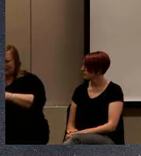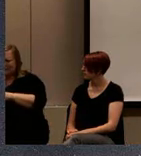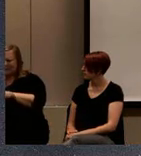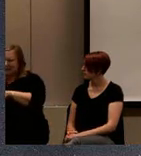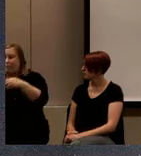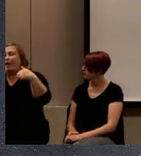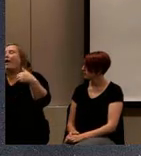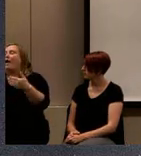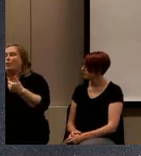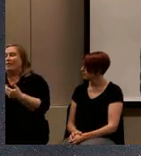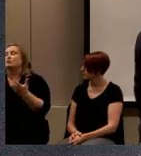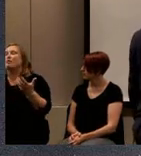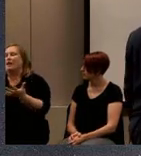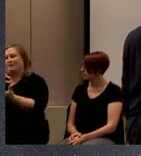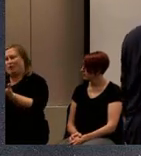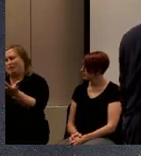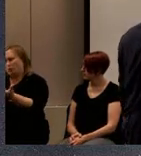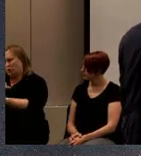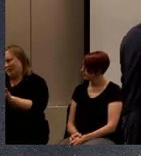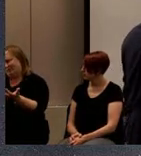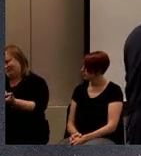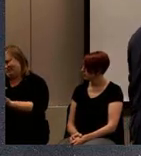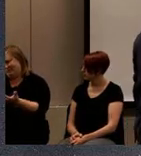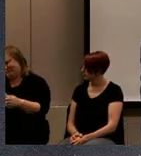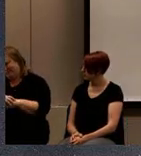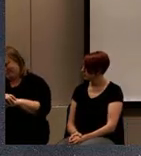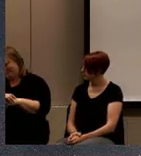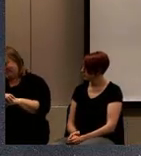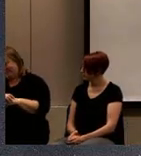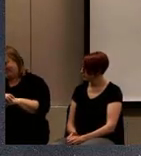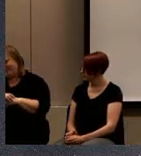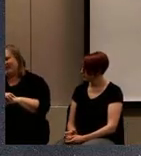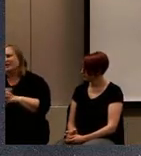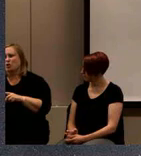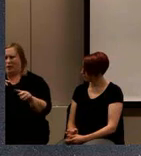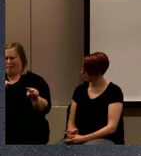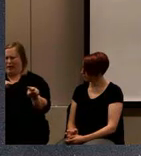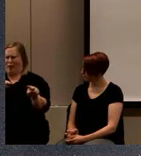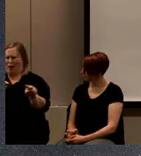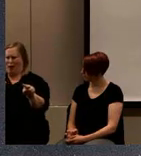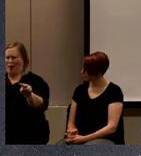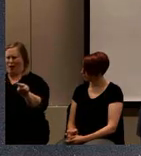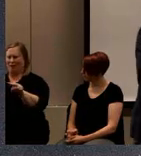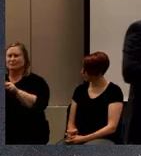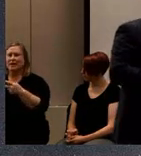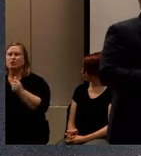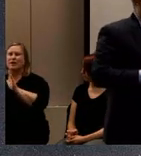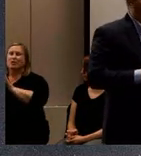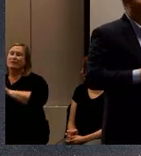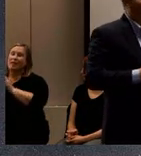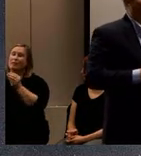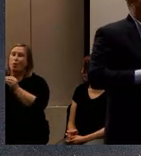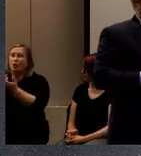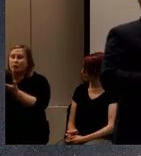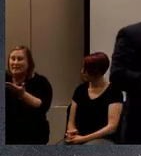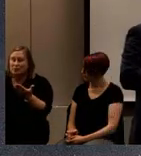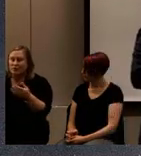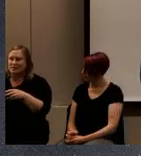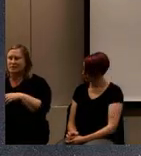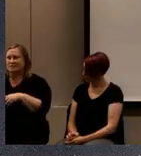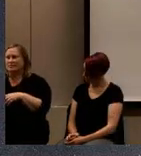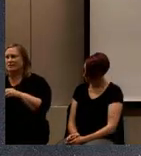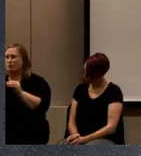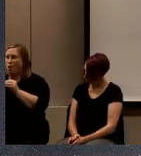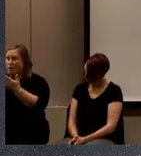out there. And so this is something that, you know, we've been keeping our eye on and trying to develop more resources